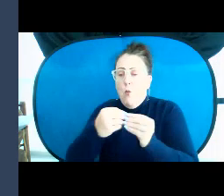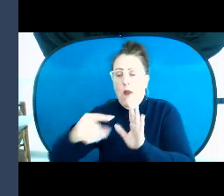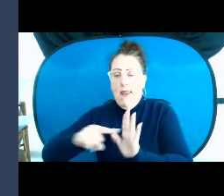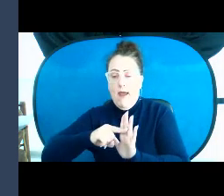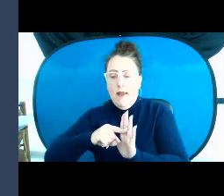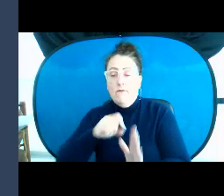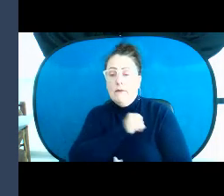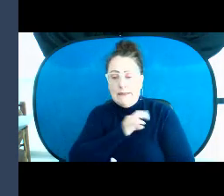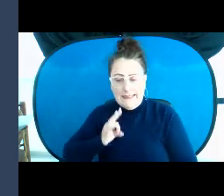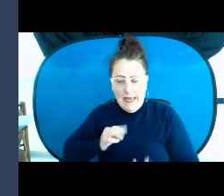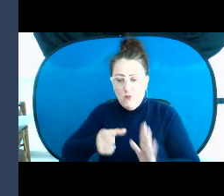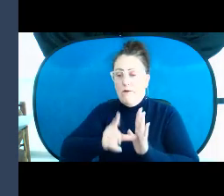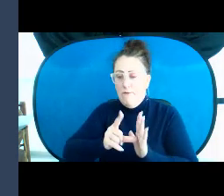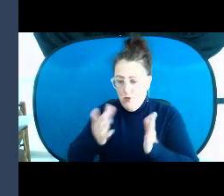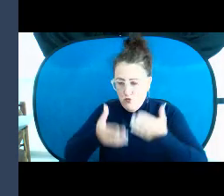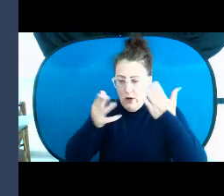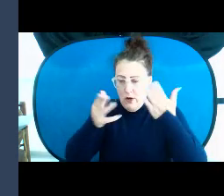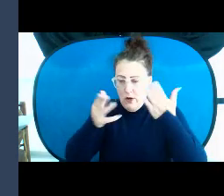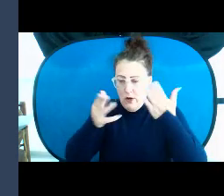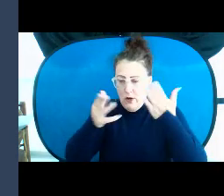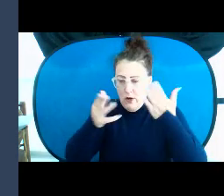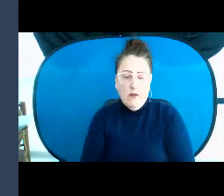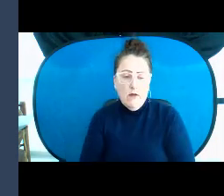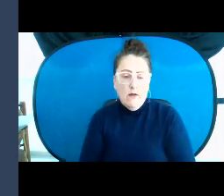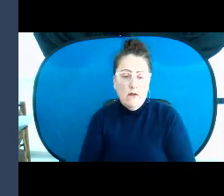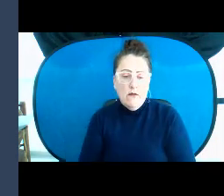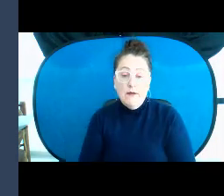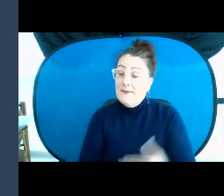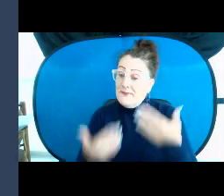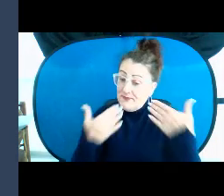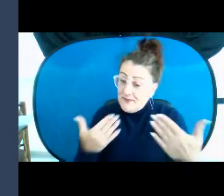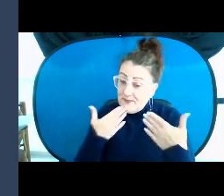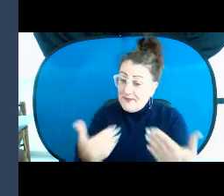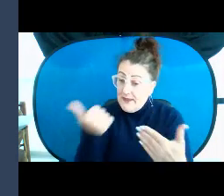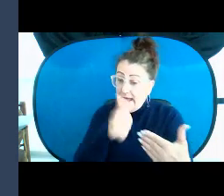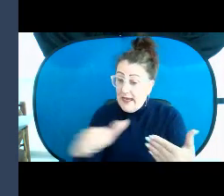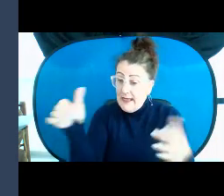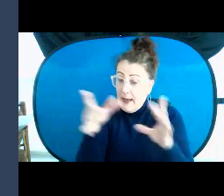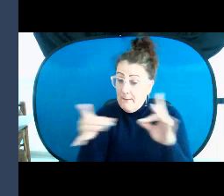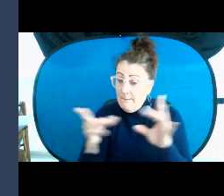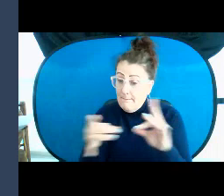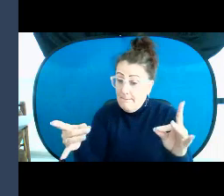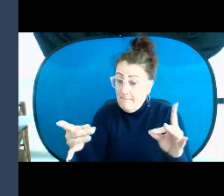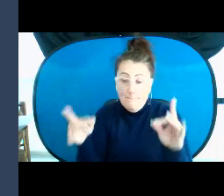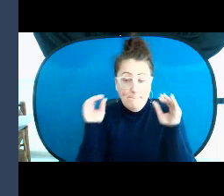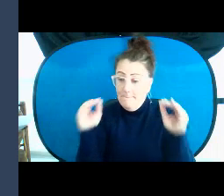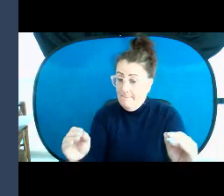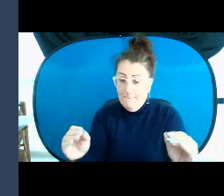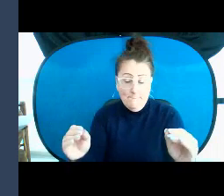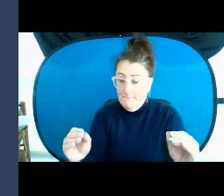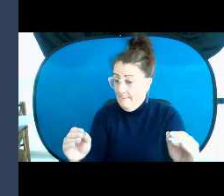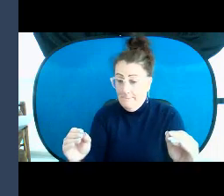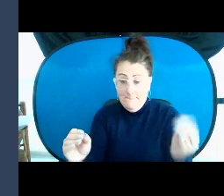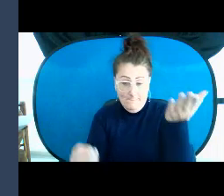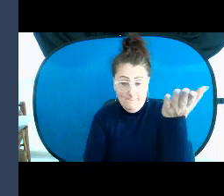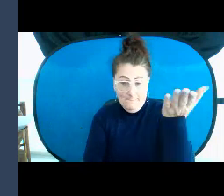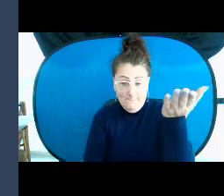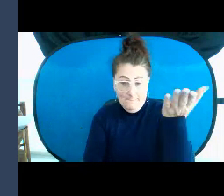reviewed this request and recommends approval. Thank you. Any public comment? There is no public comment. Thank you. Thank